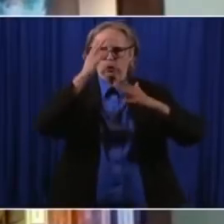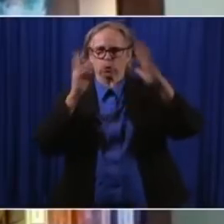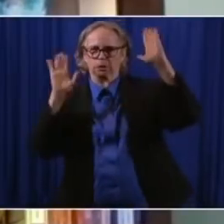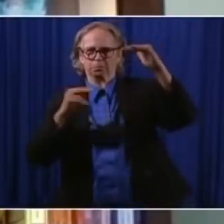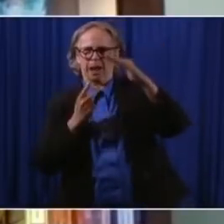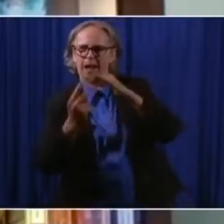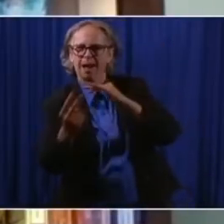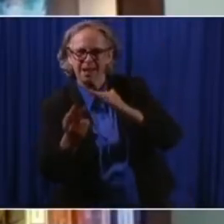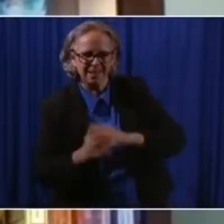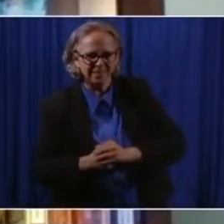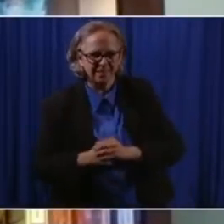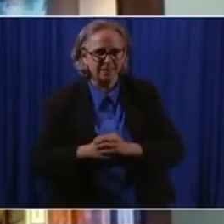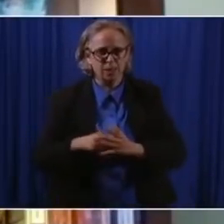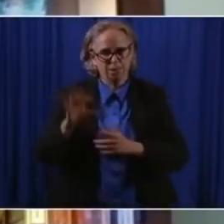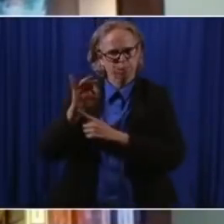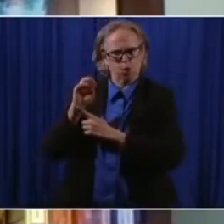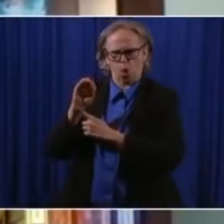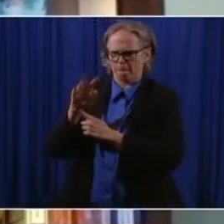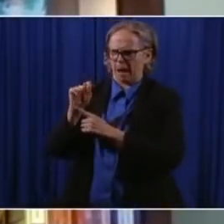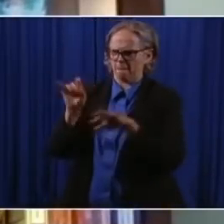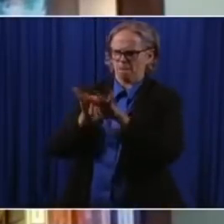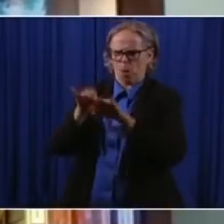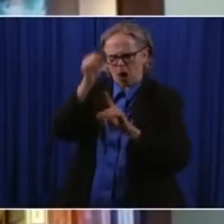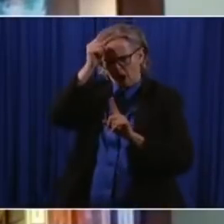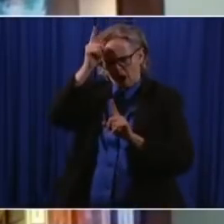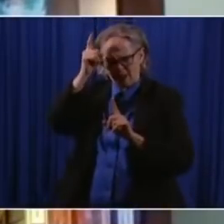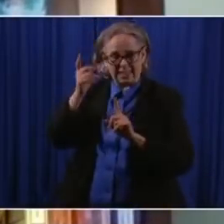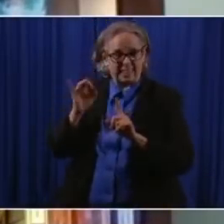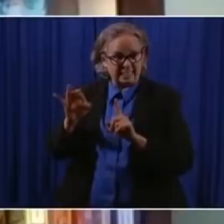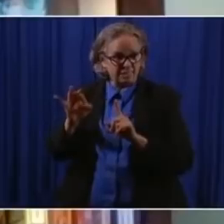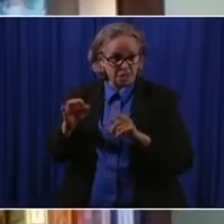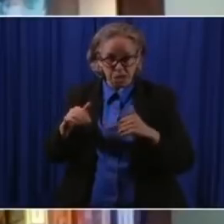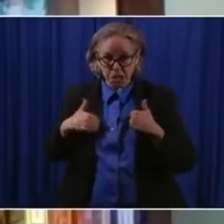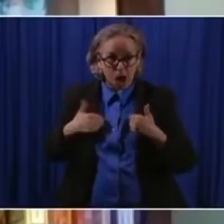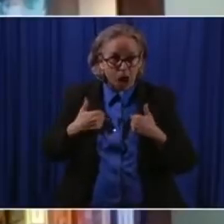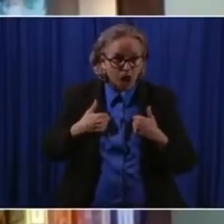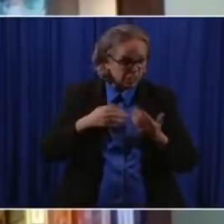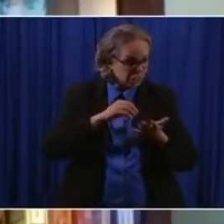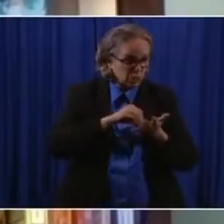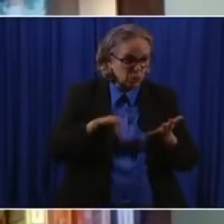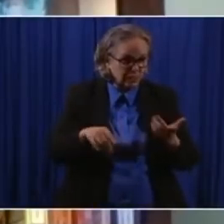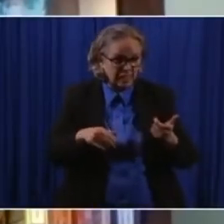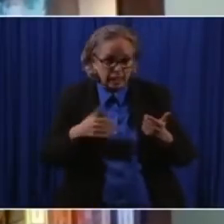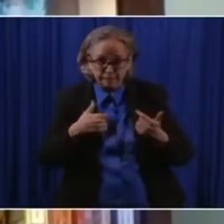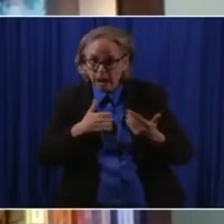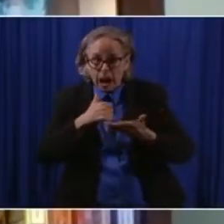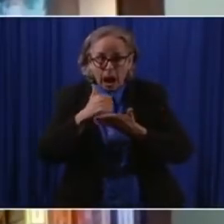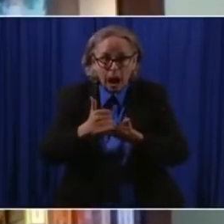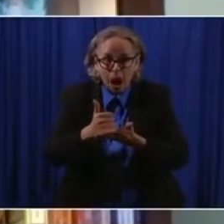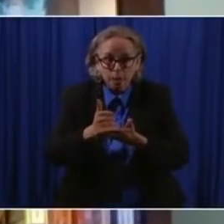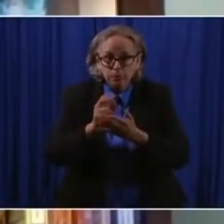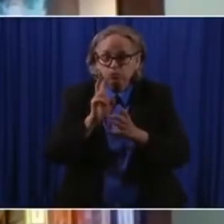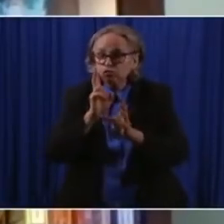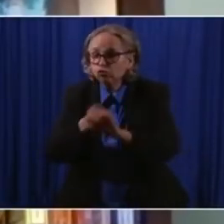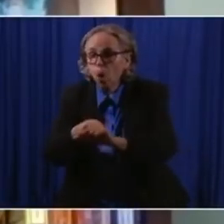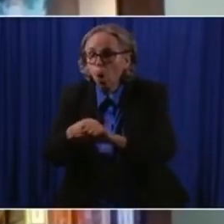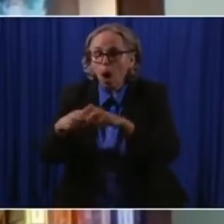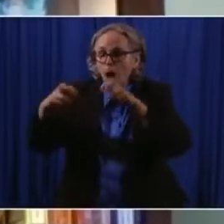structure where I need to maybe help my younger student get on a Zoom call early in the morning, and how do I need to be present for